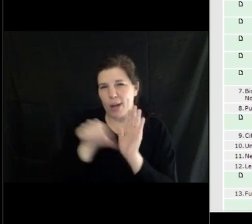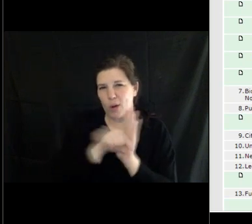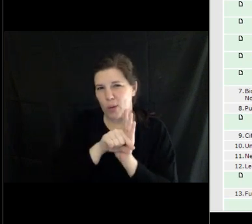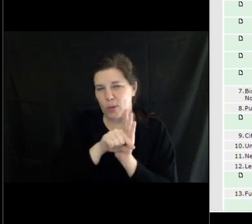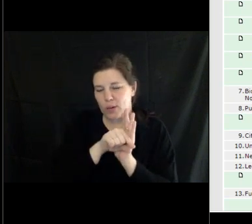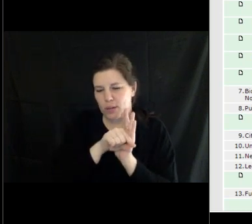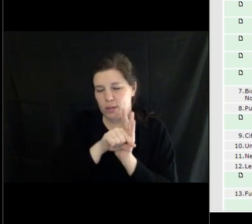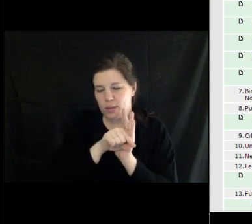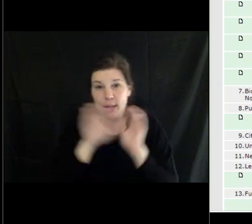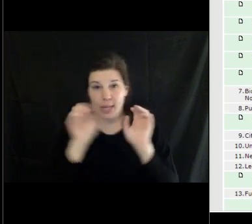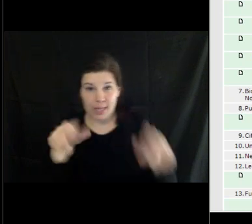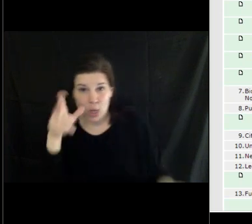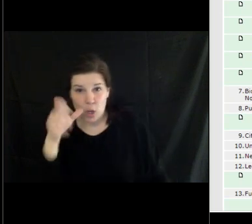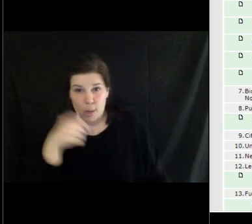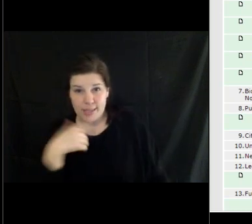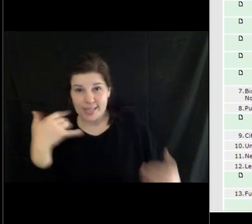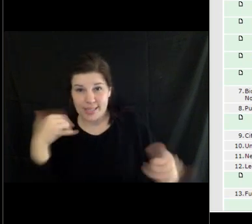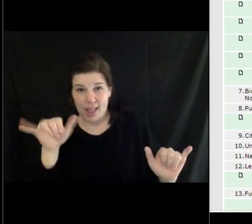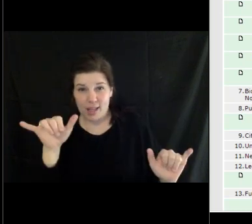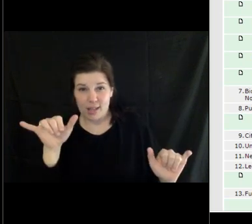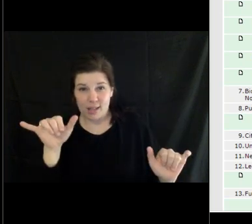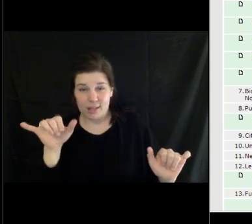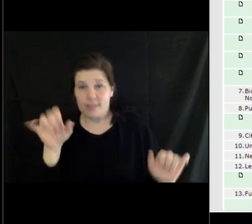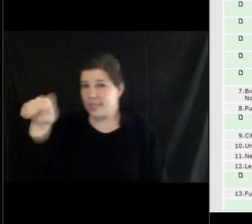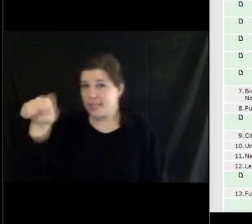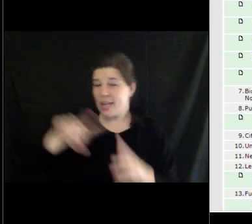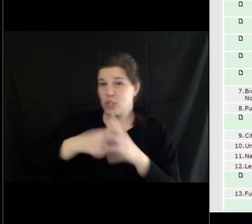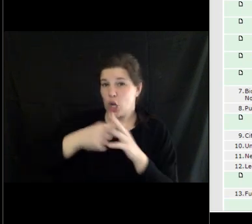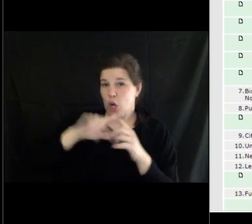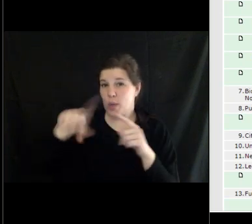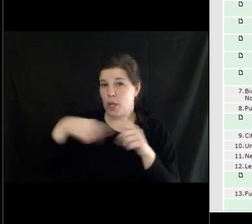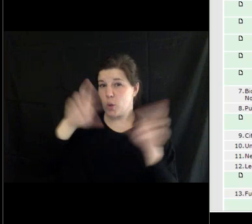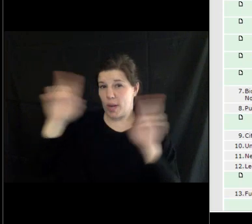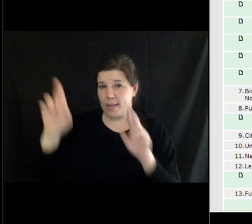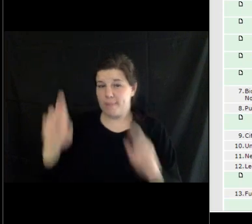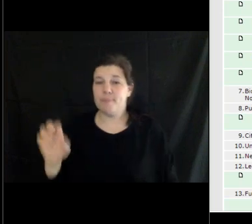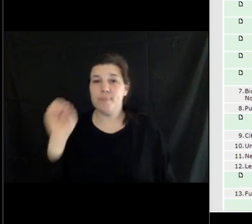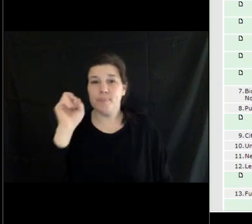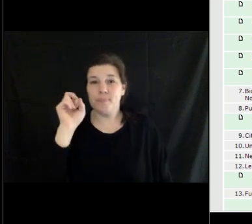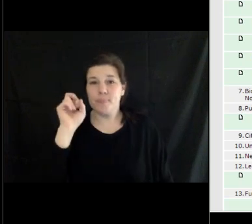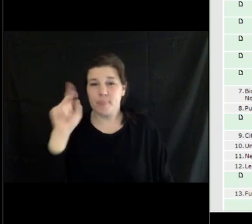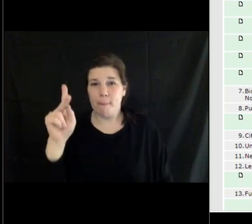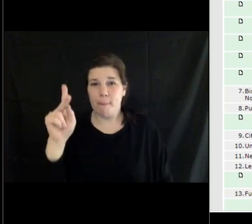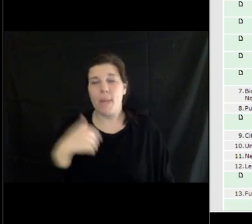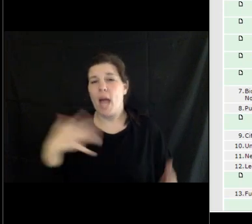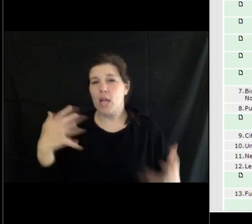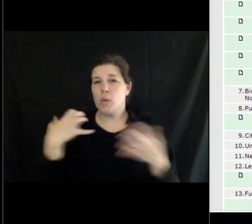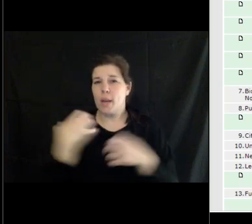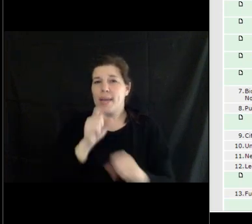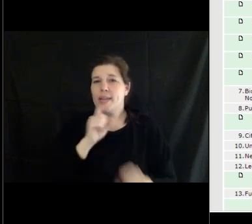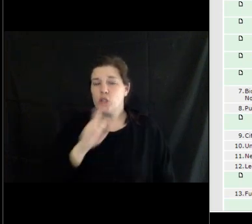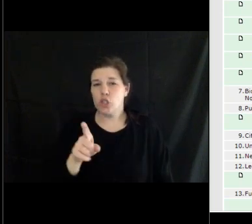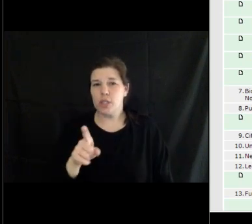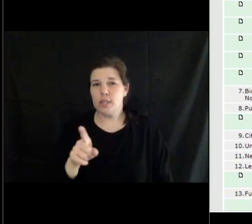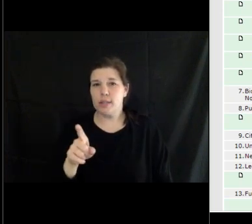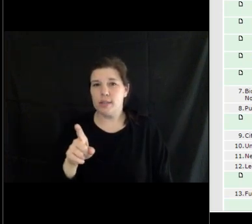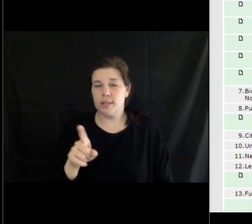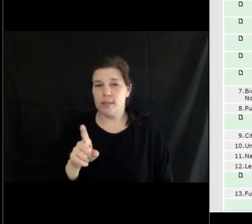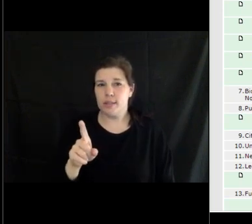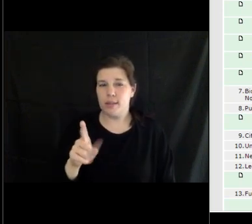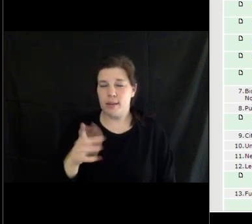Can you hear me still? Yes, begin when Okay. you are ready. All right, I'll let you, I just want to make sure that